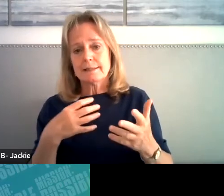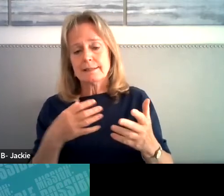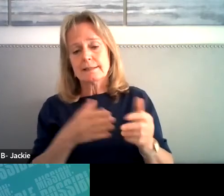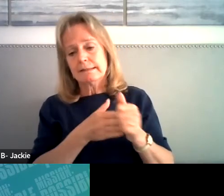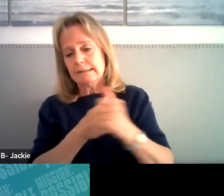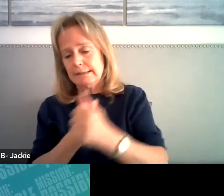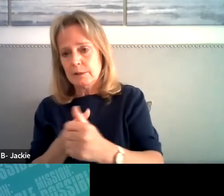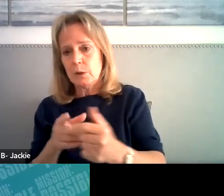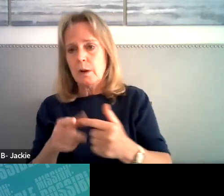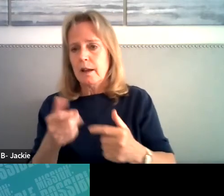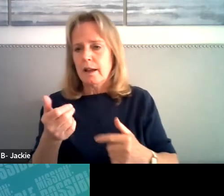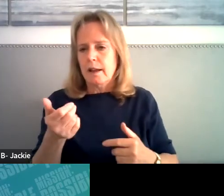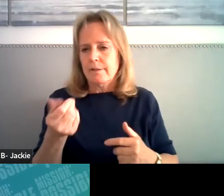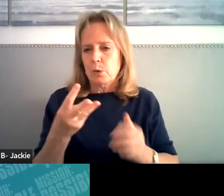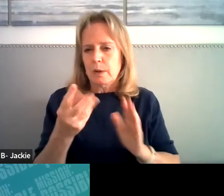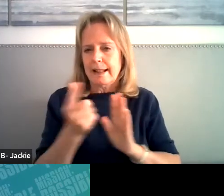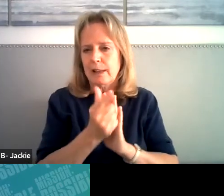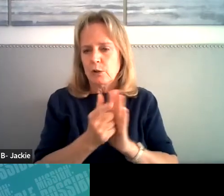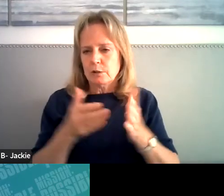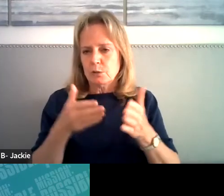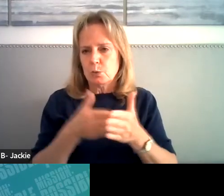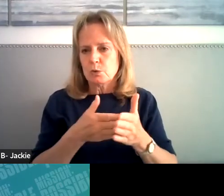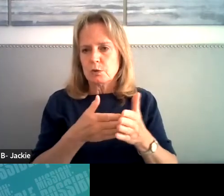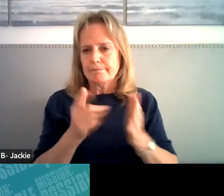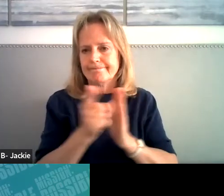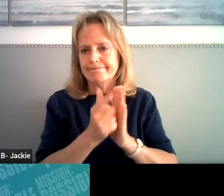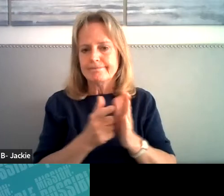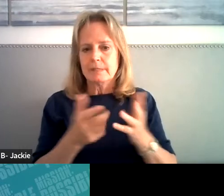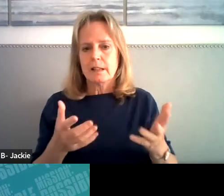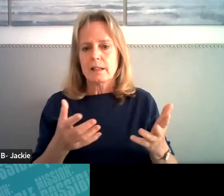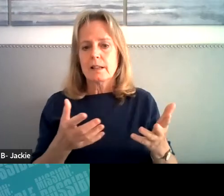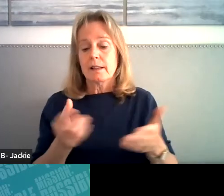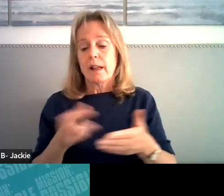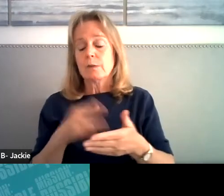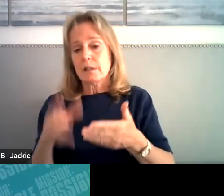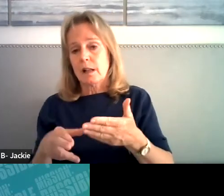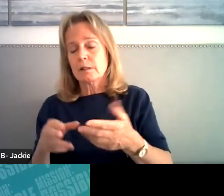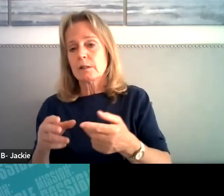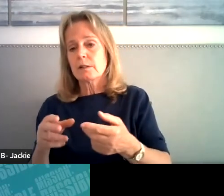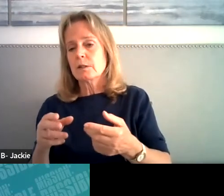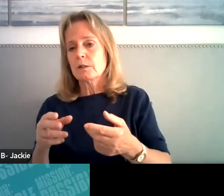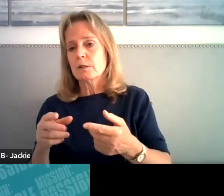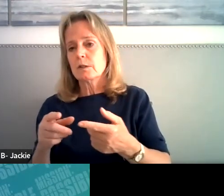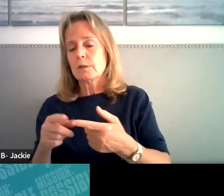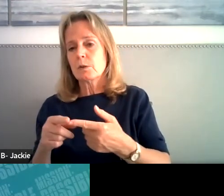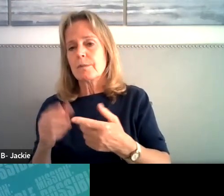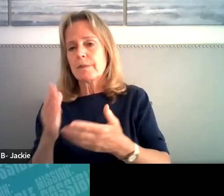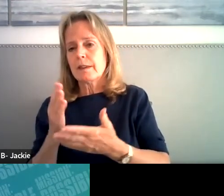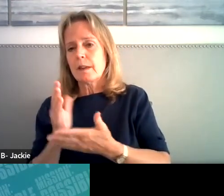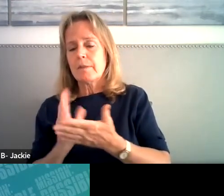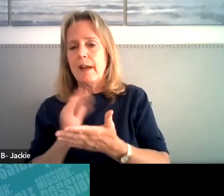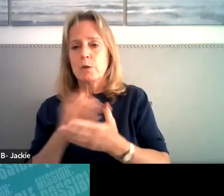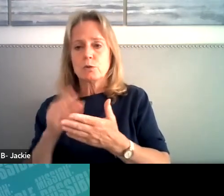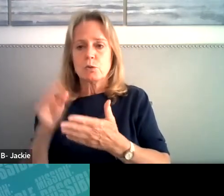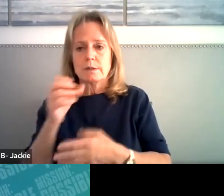to few litigations that are filed against our school district that resulted to some of our students being placed in